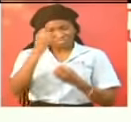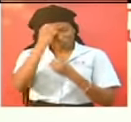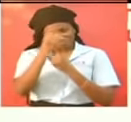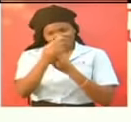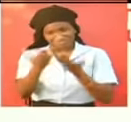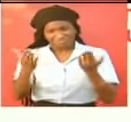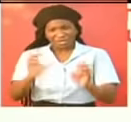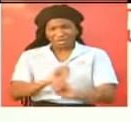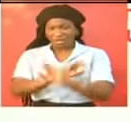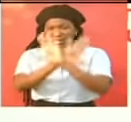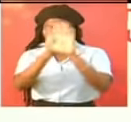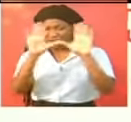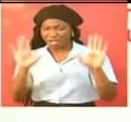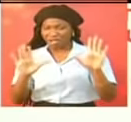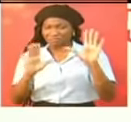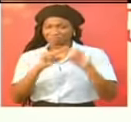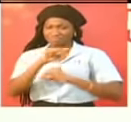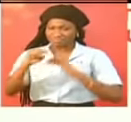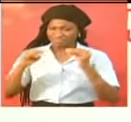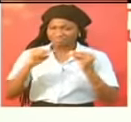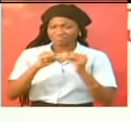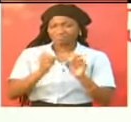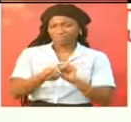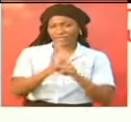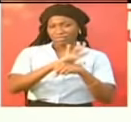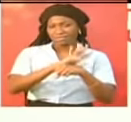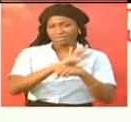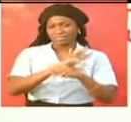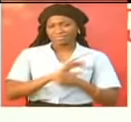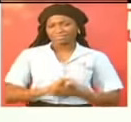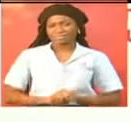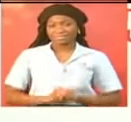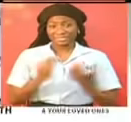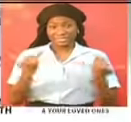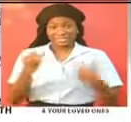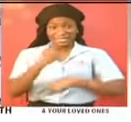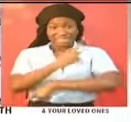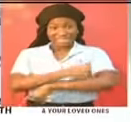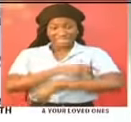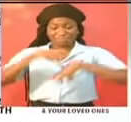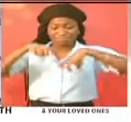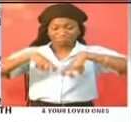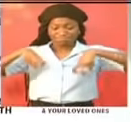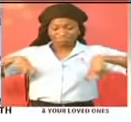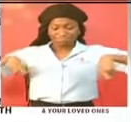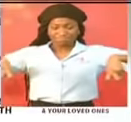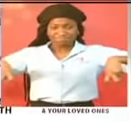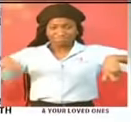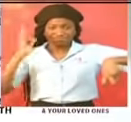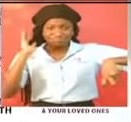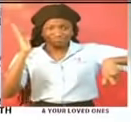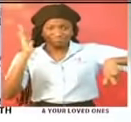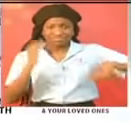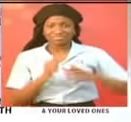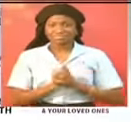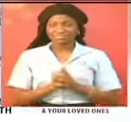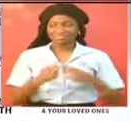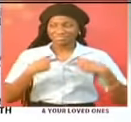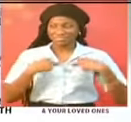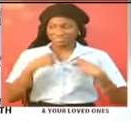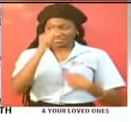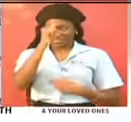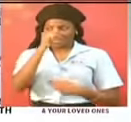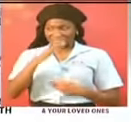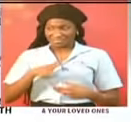accurate information on COVID-19. Our panelists today are Dr. Avery Hines, Technical Director, Epidemiology Division,